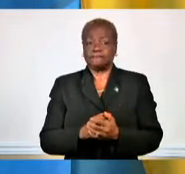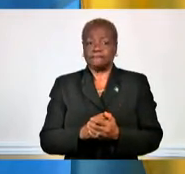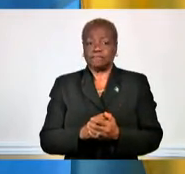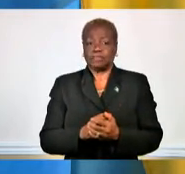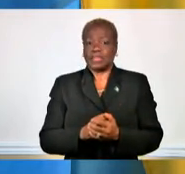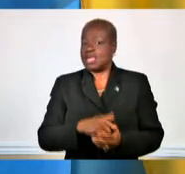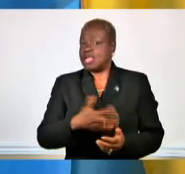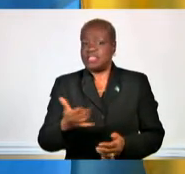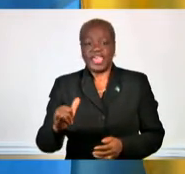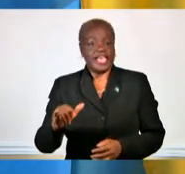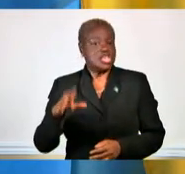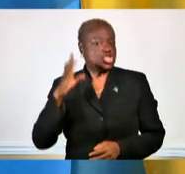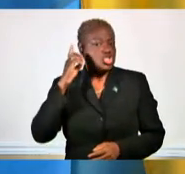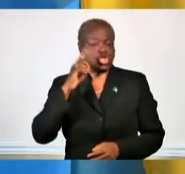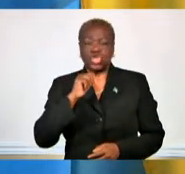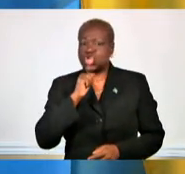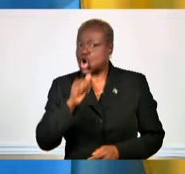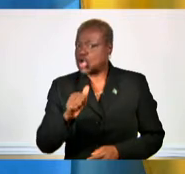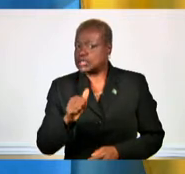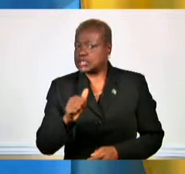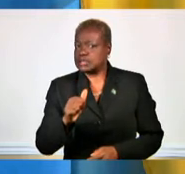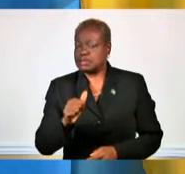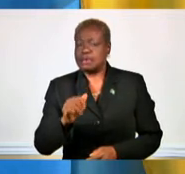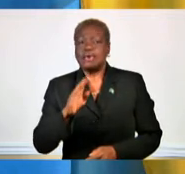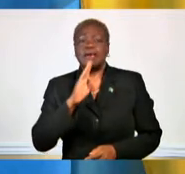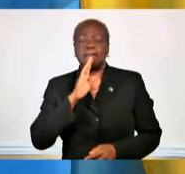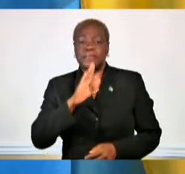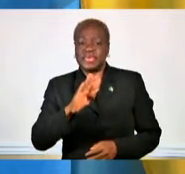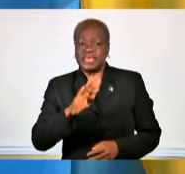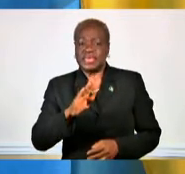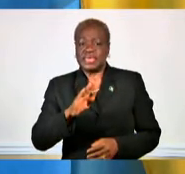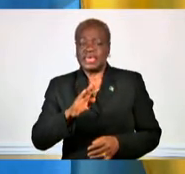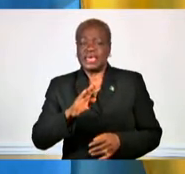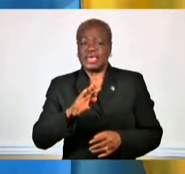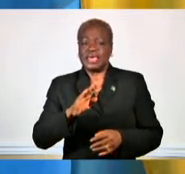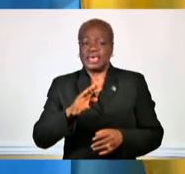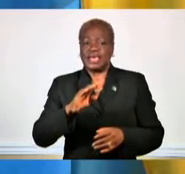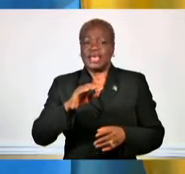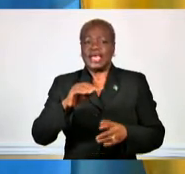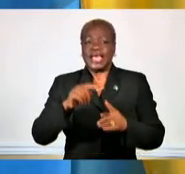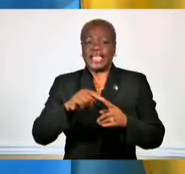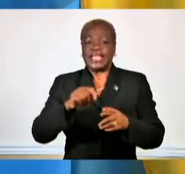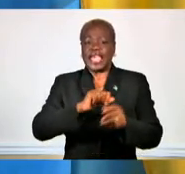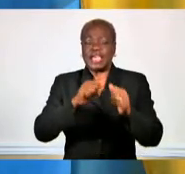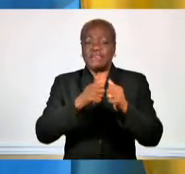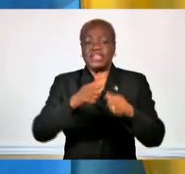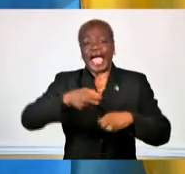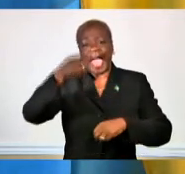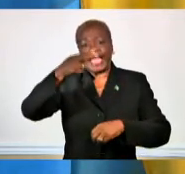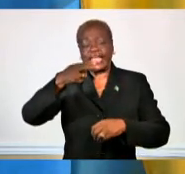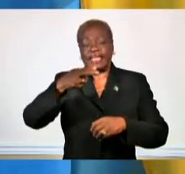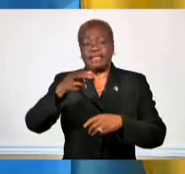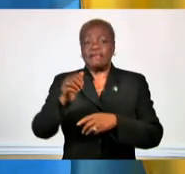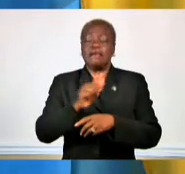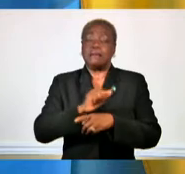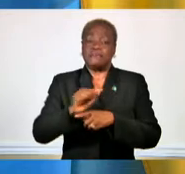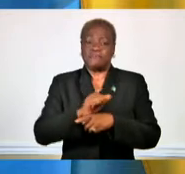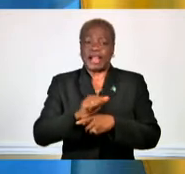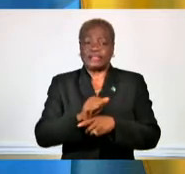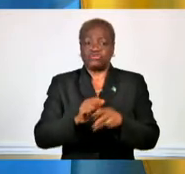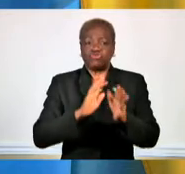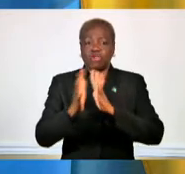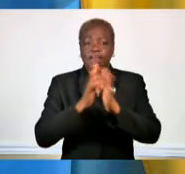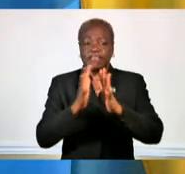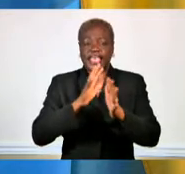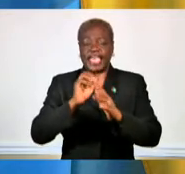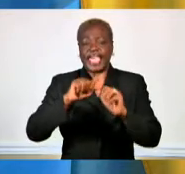They should not be in proximity to highly trafficked areas frequented